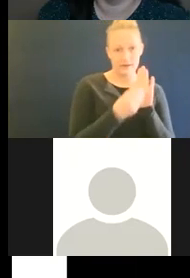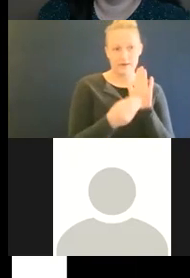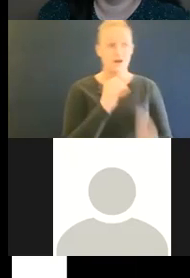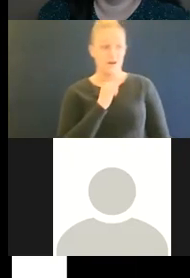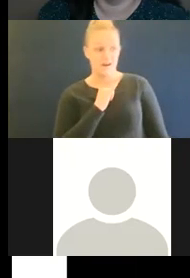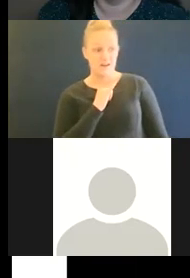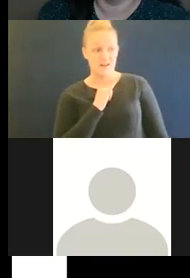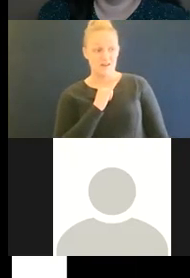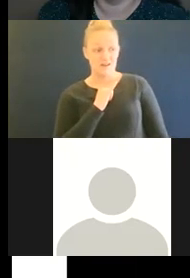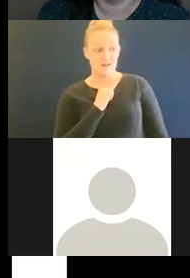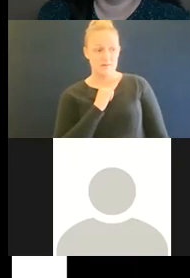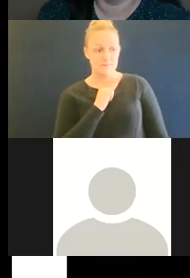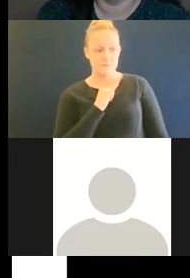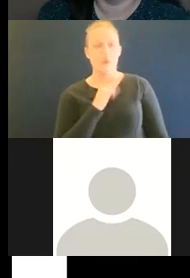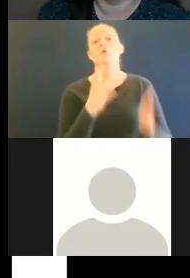Like